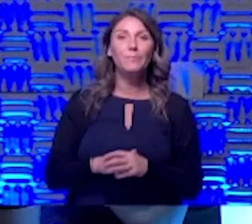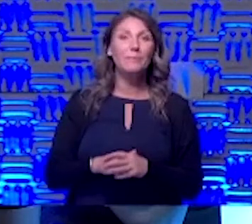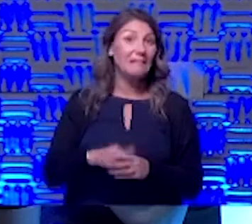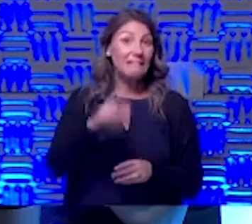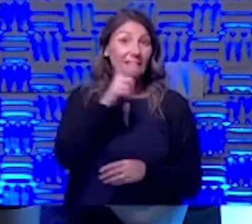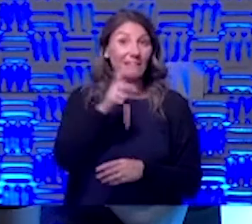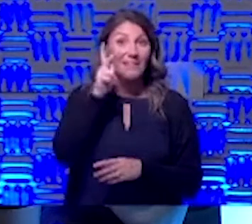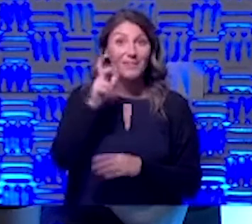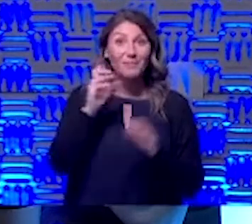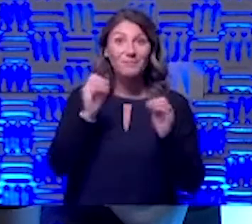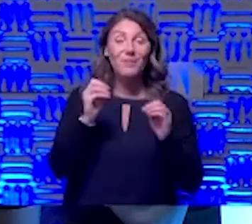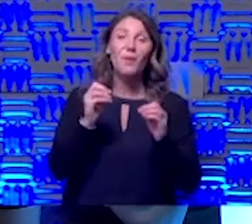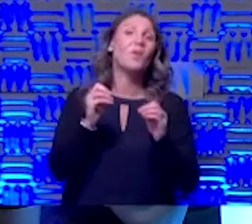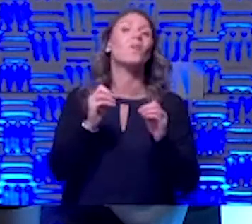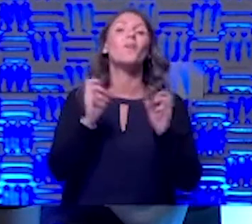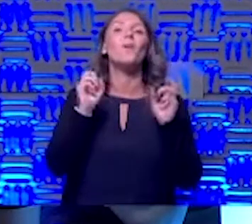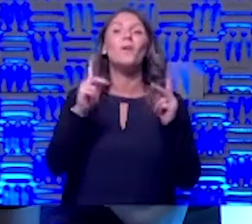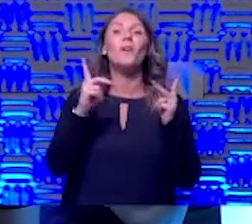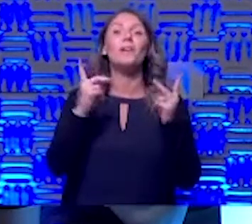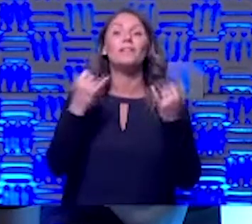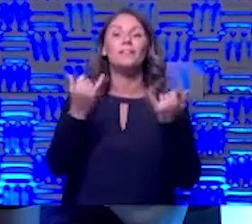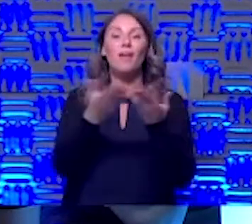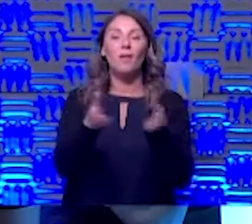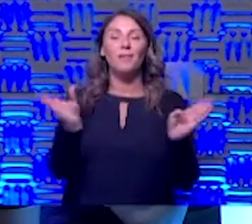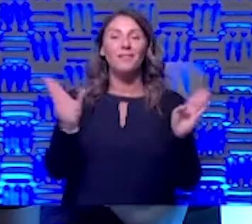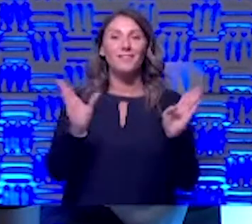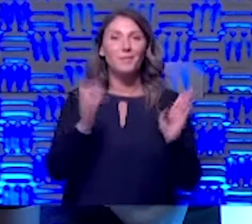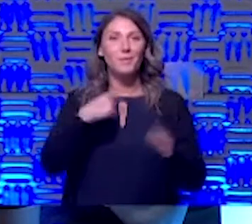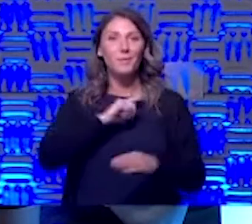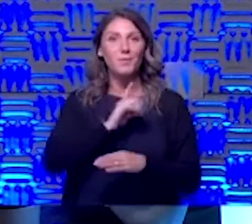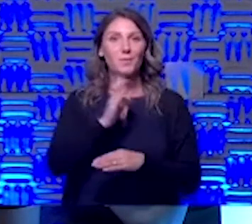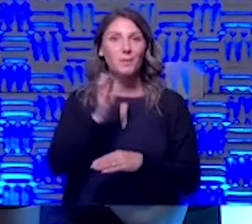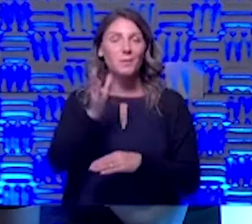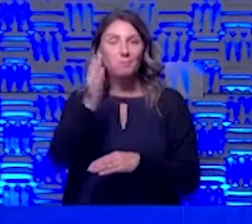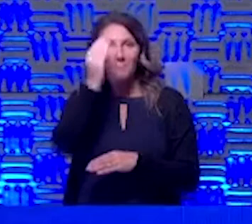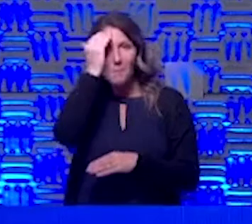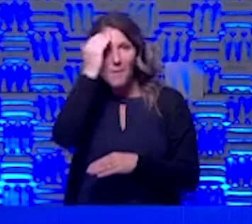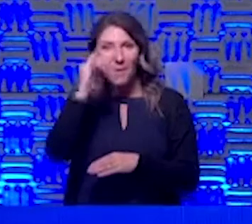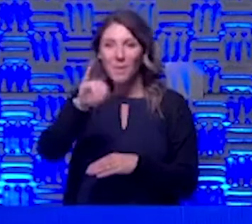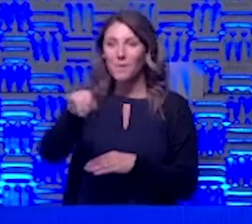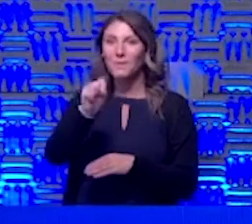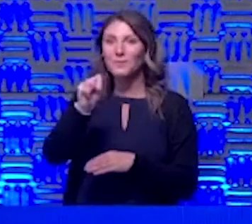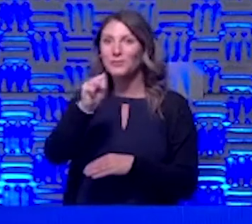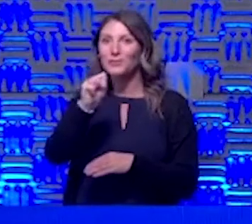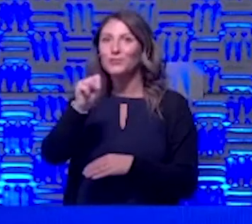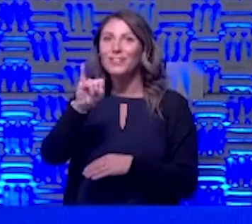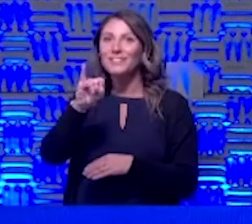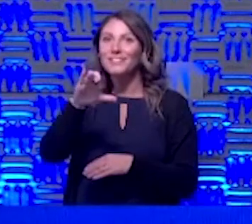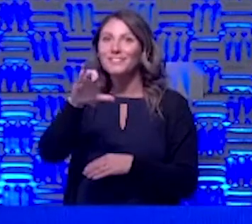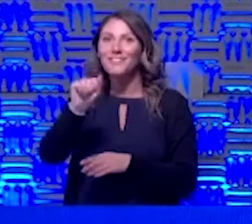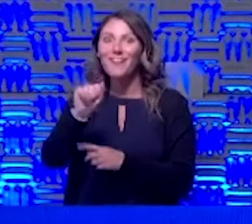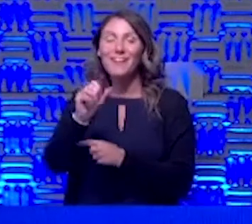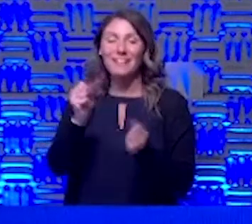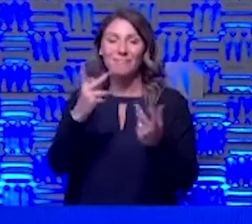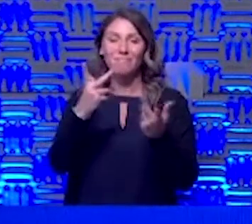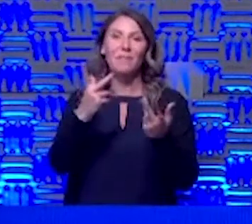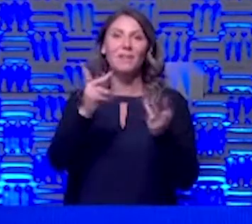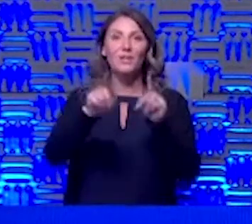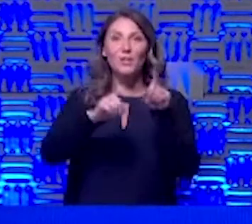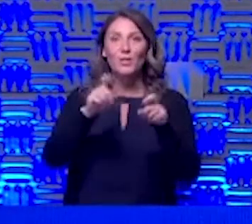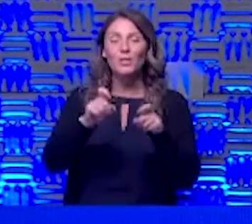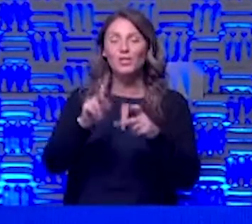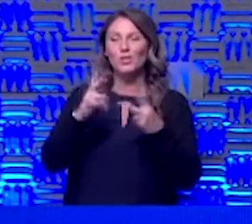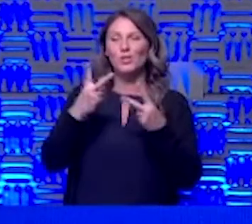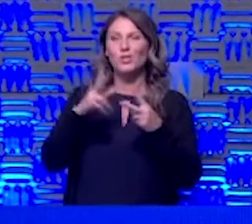Not hearing any, we'll turn to the public, and because we know, Jess, that always are. So yes, lots of questions already coming in. Okay, so this is a